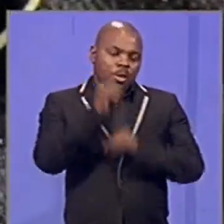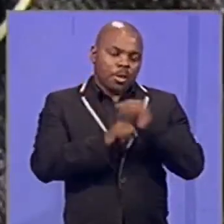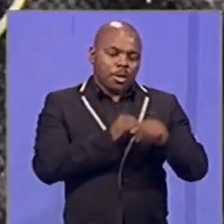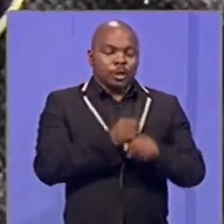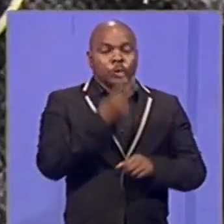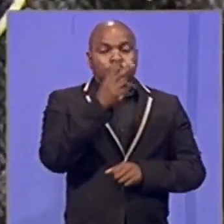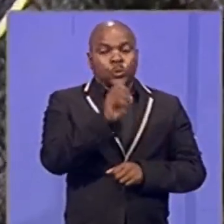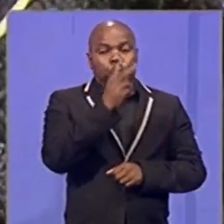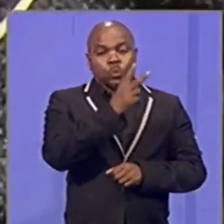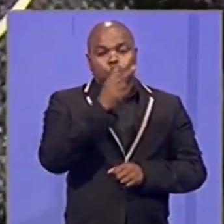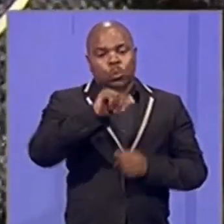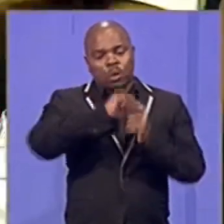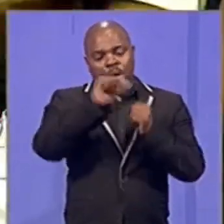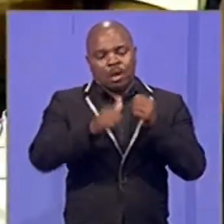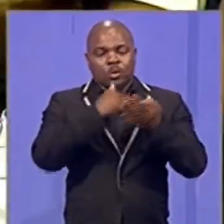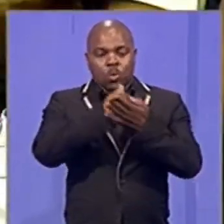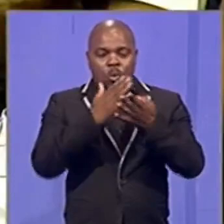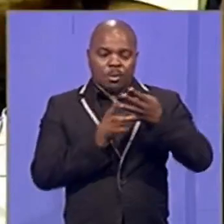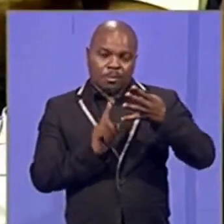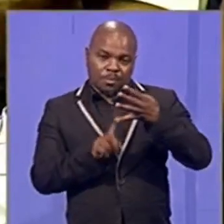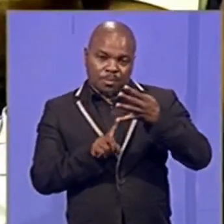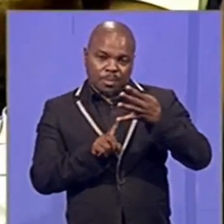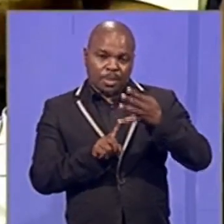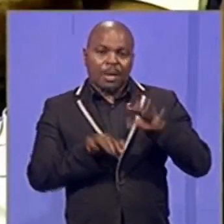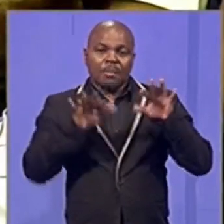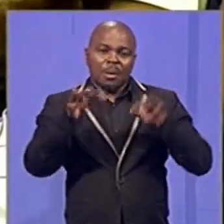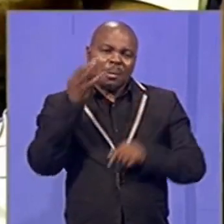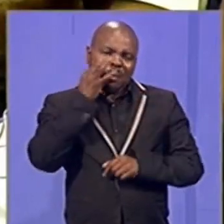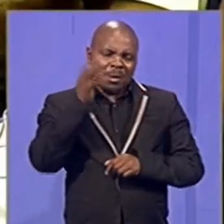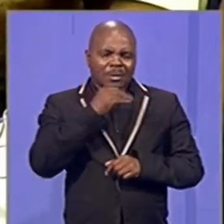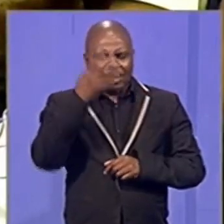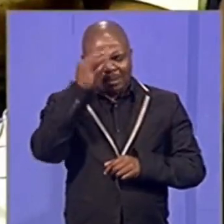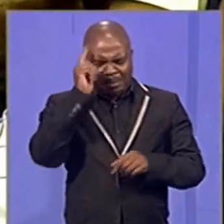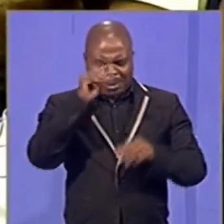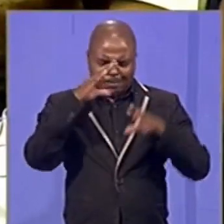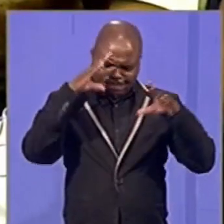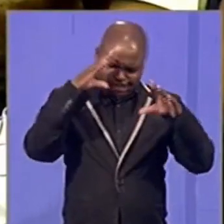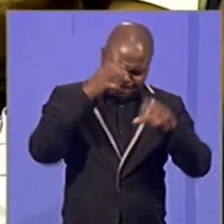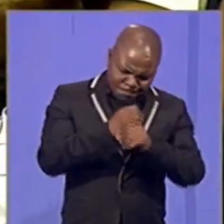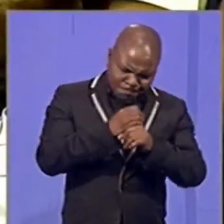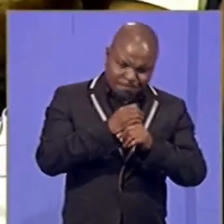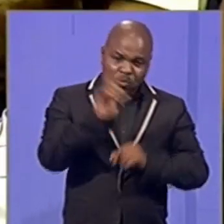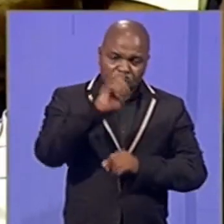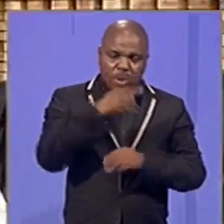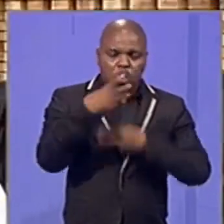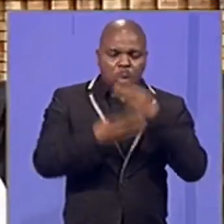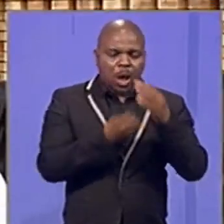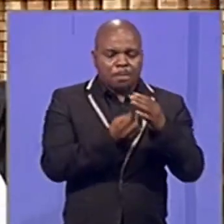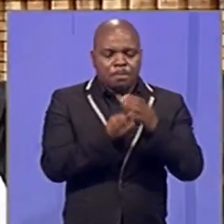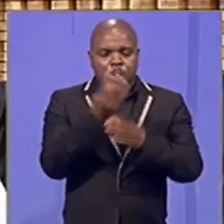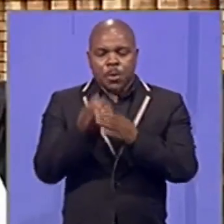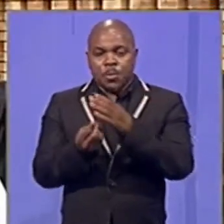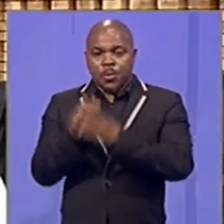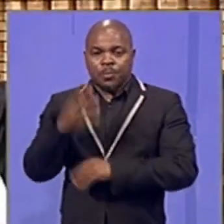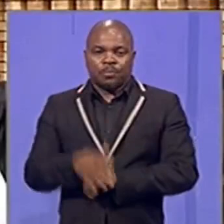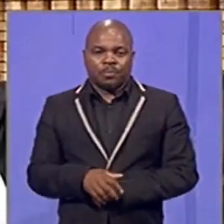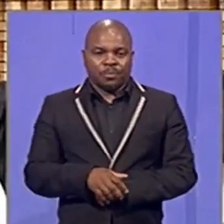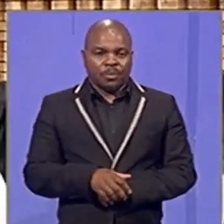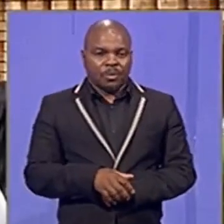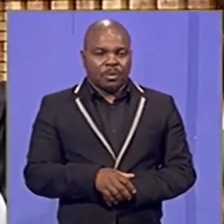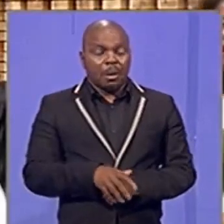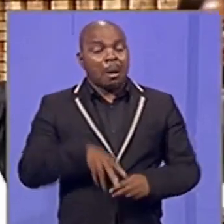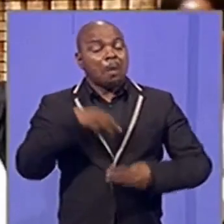mme baitseki ba baahi ba re mmuso o lokela ho tsepamisa maikutlo tabeng ya ho theha mesebetsi. Re dutse ka mathata